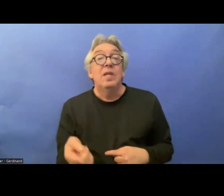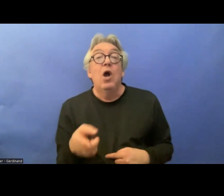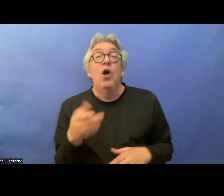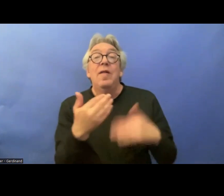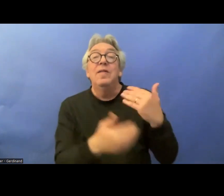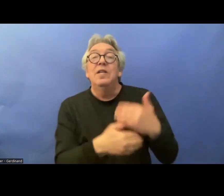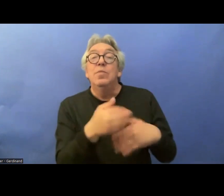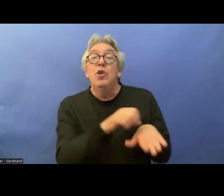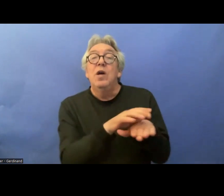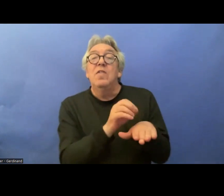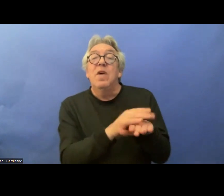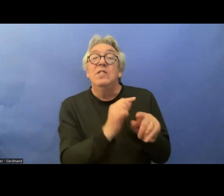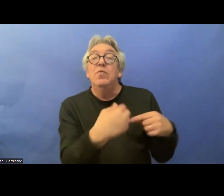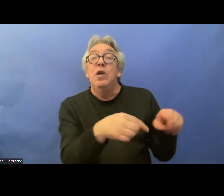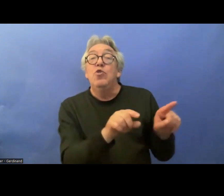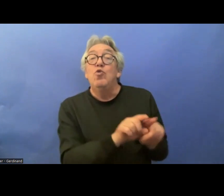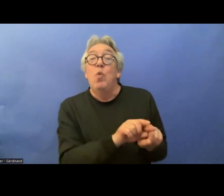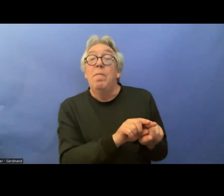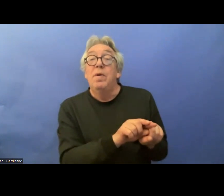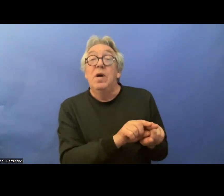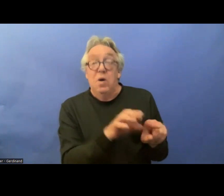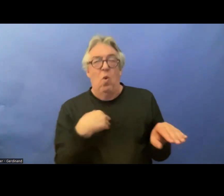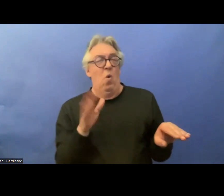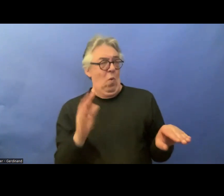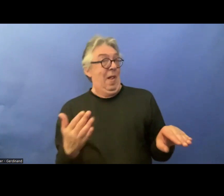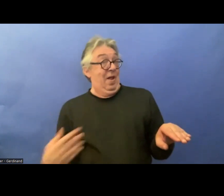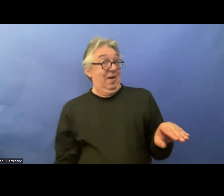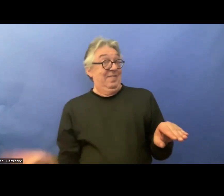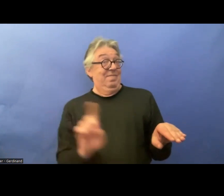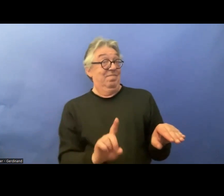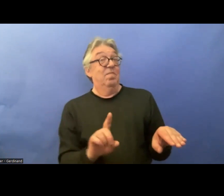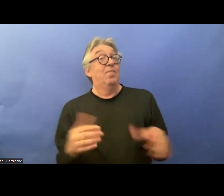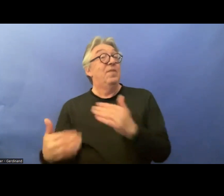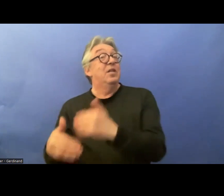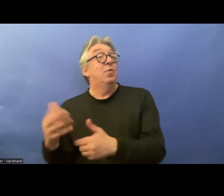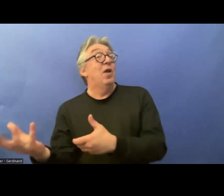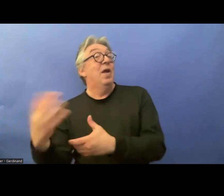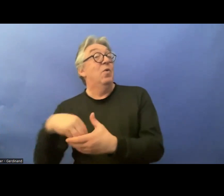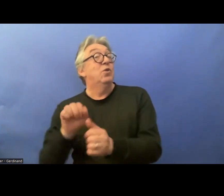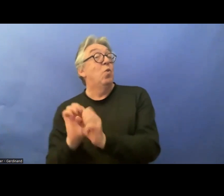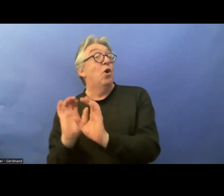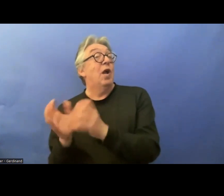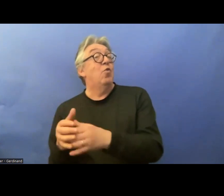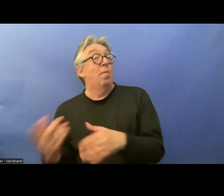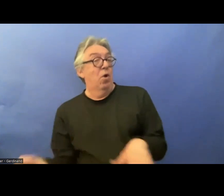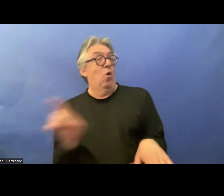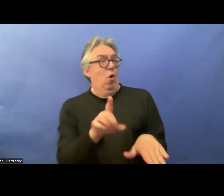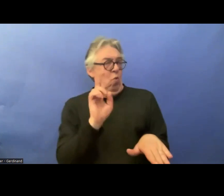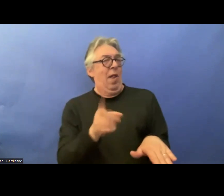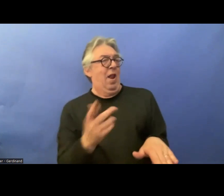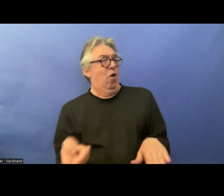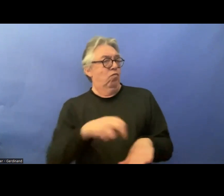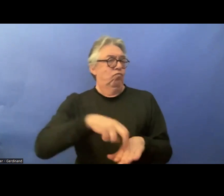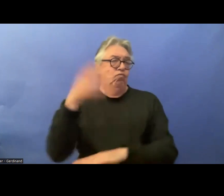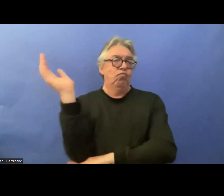Group, where we have the representative from Myanmar, from Disability Inclusion Working Group in Myanmar, also sharing the experience of how OPD